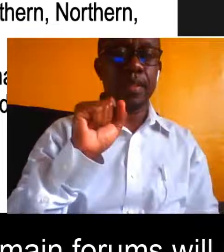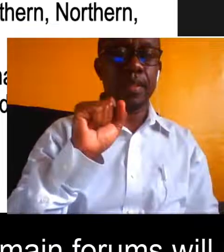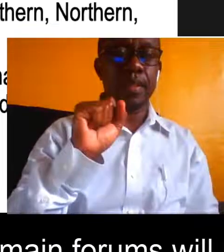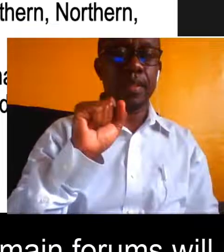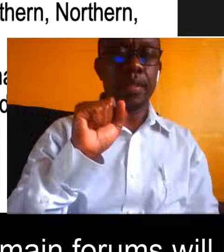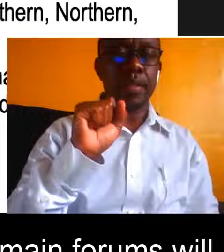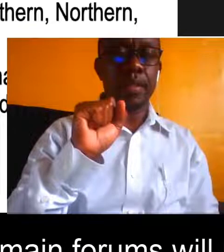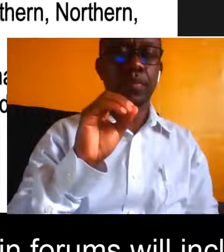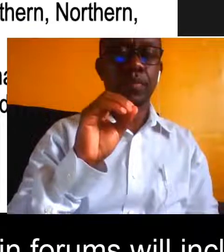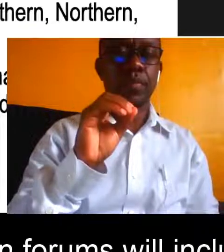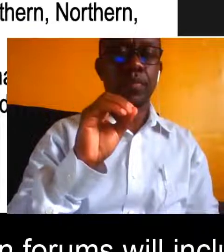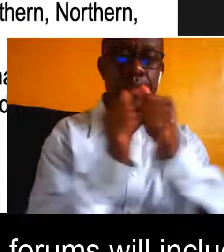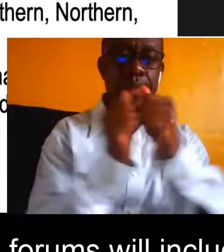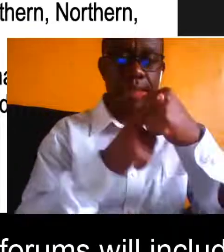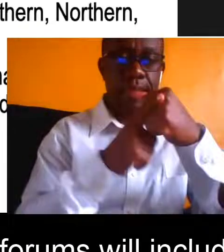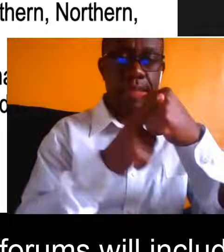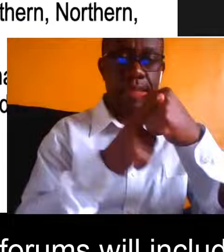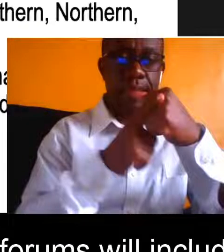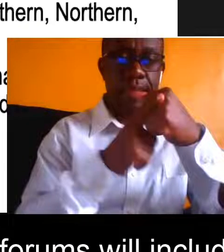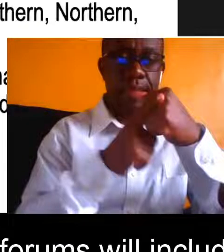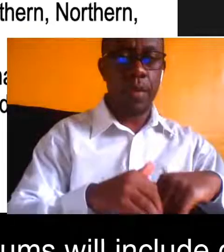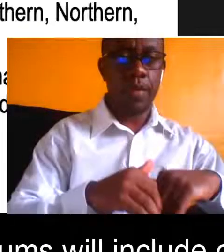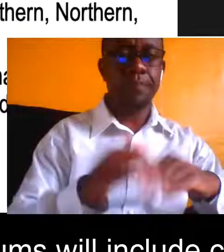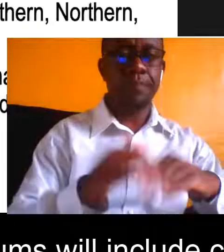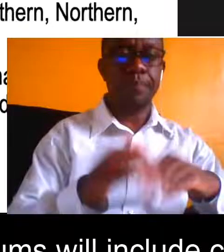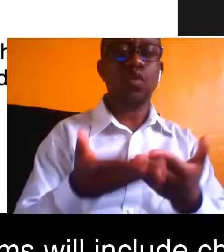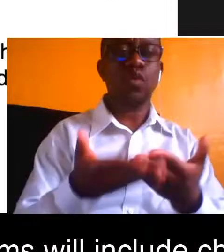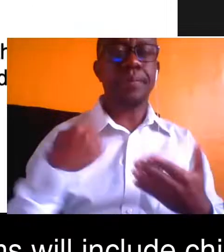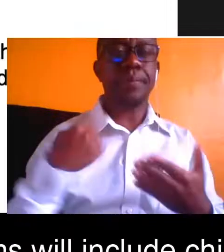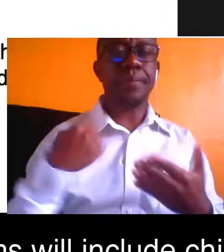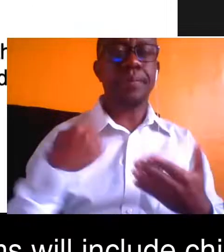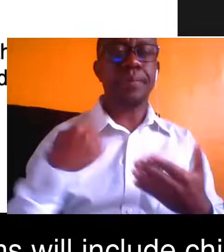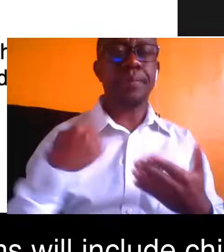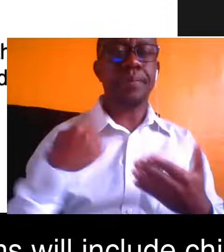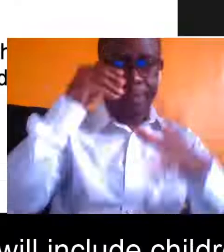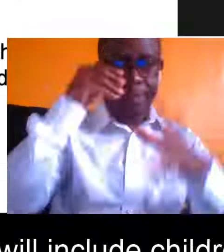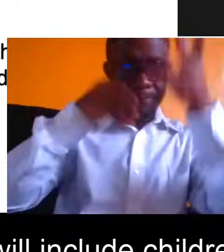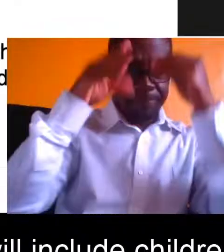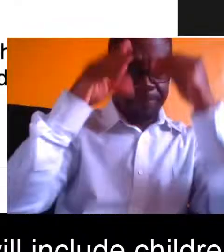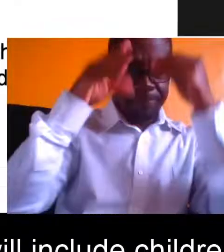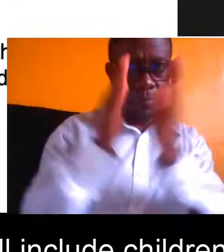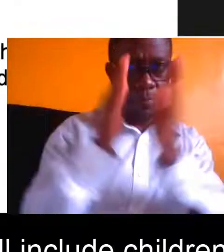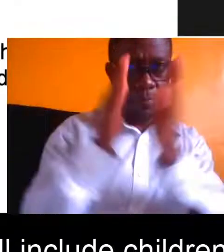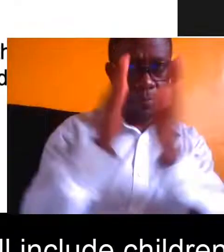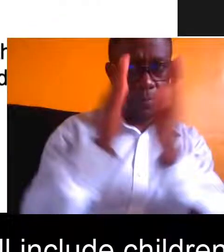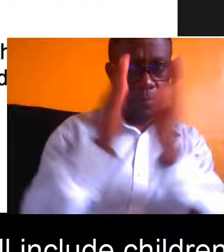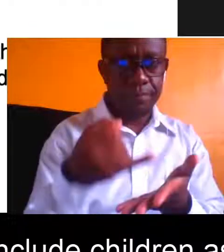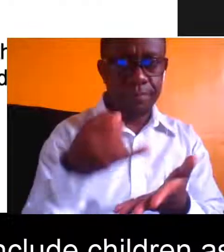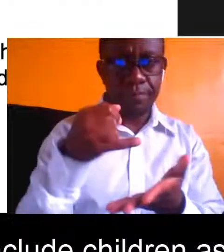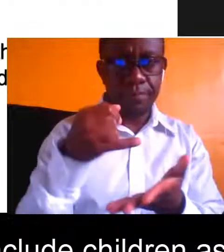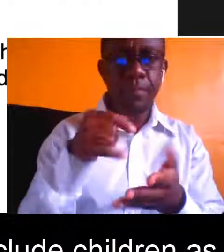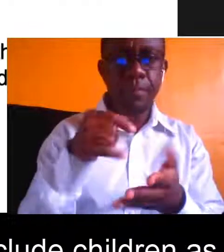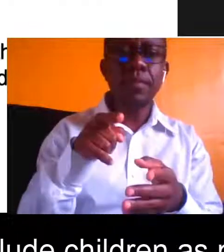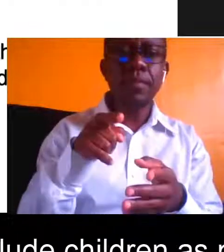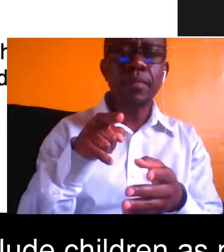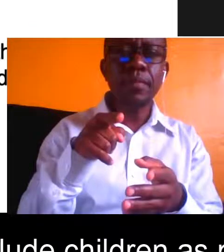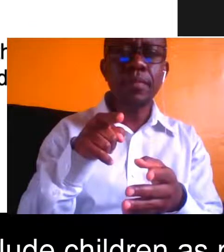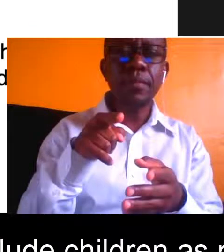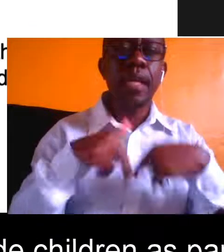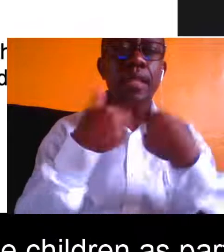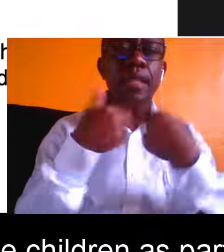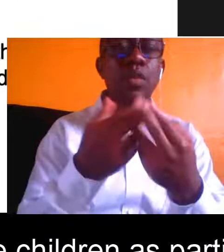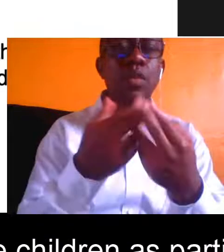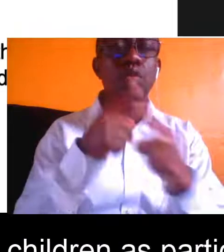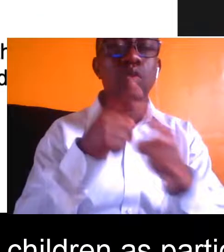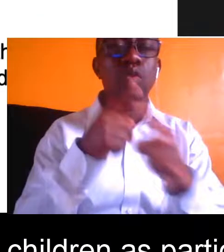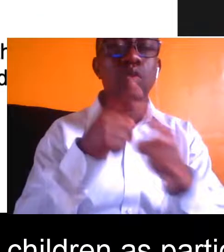the 16th forum really is to map and learn from CSOs' contributions to the response, safeguarding and protection of